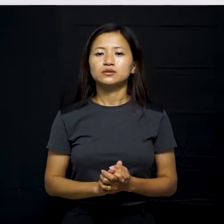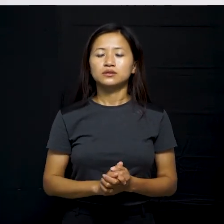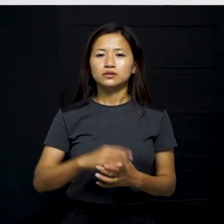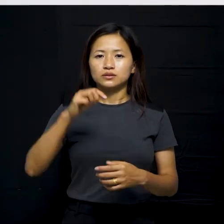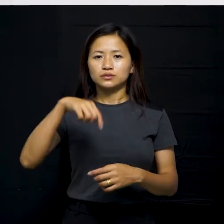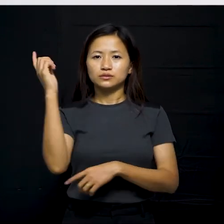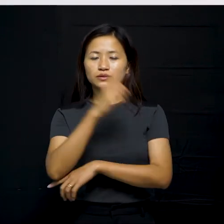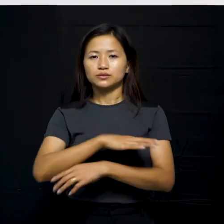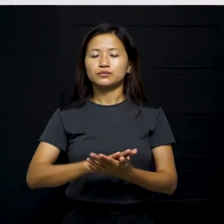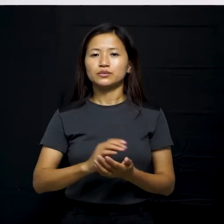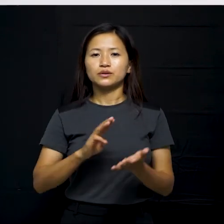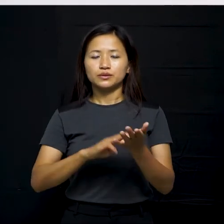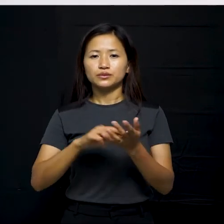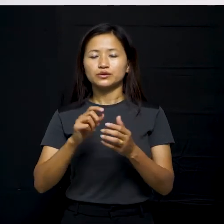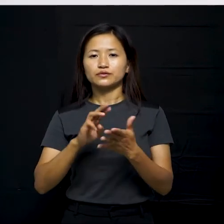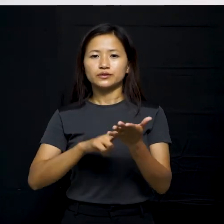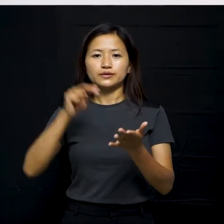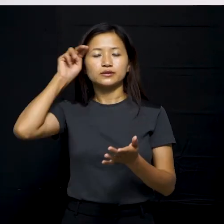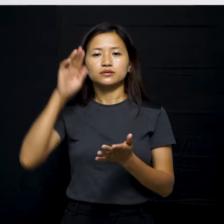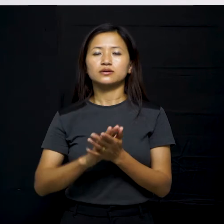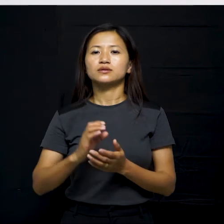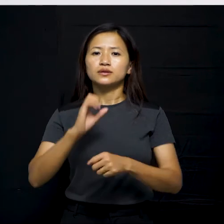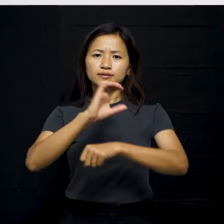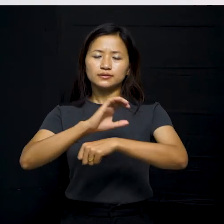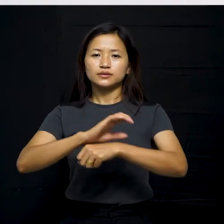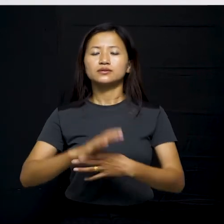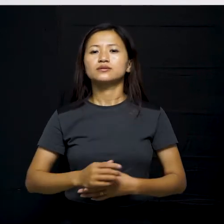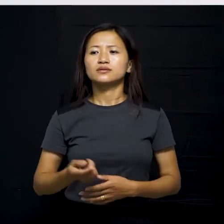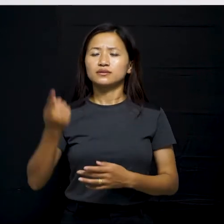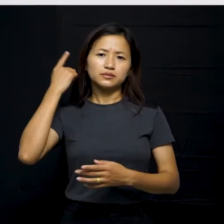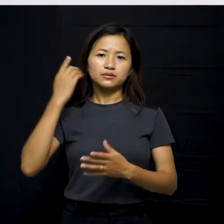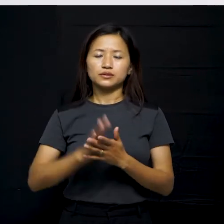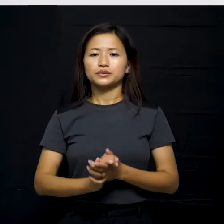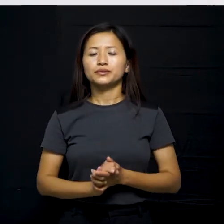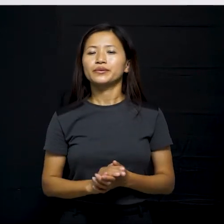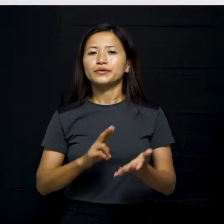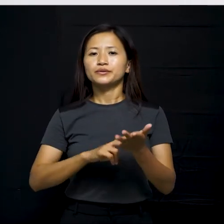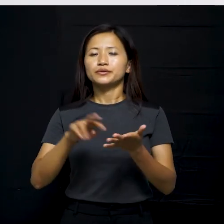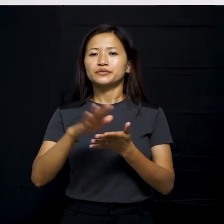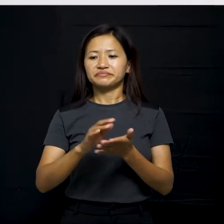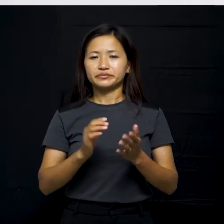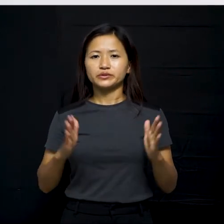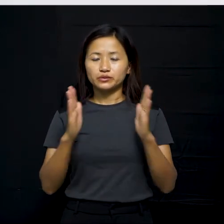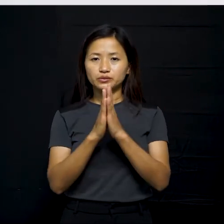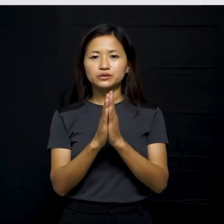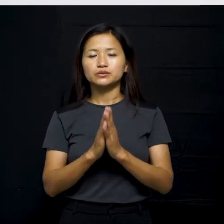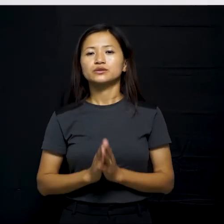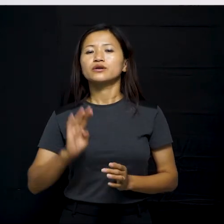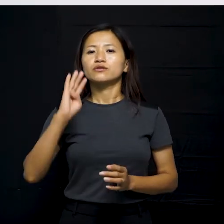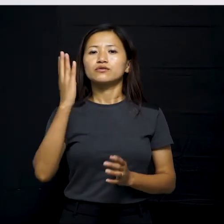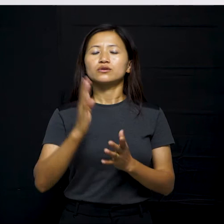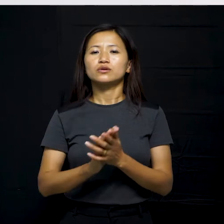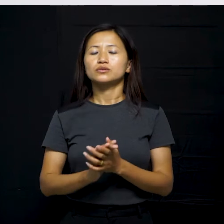today the majority of the Nagas are Christians, right? Earlier we were nature worshippers, right? In the fourth option